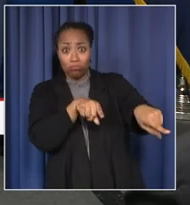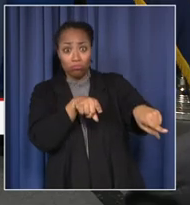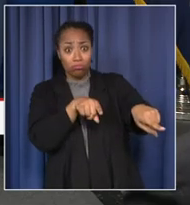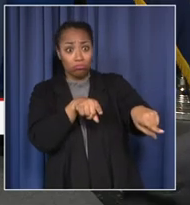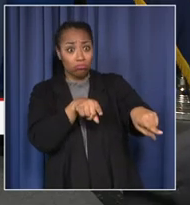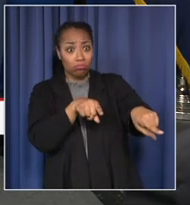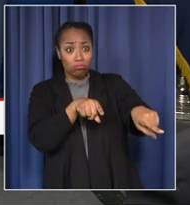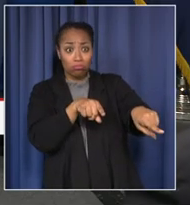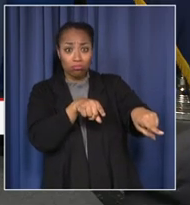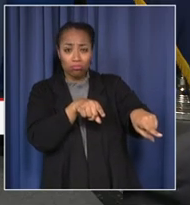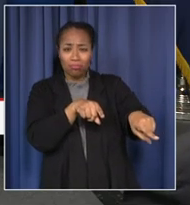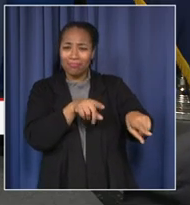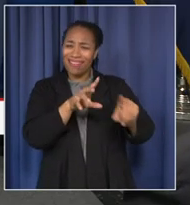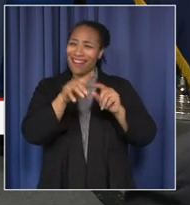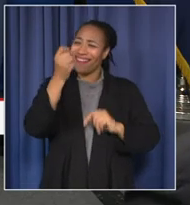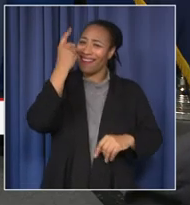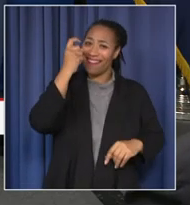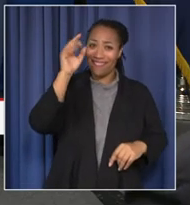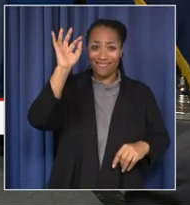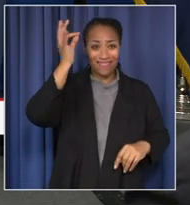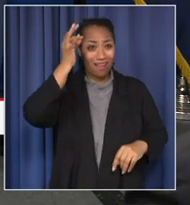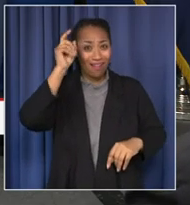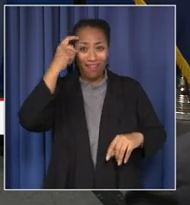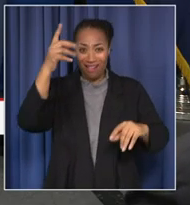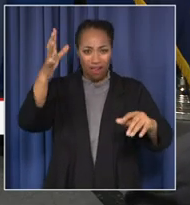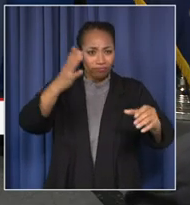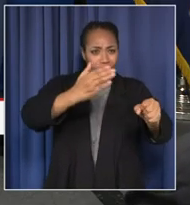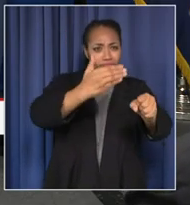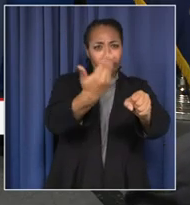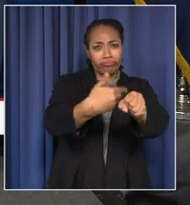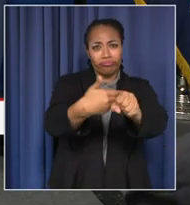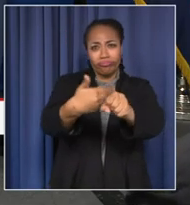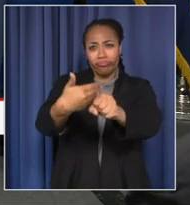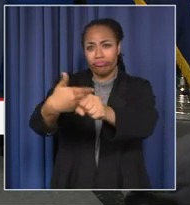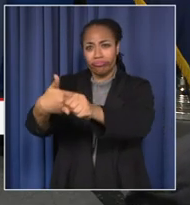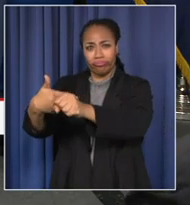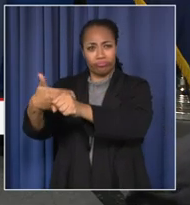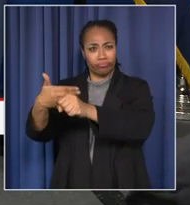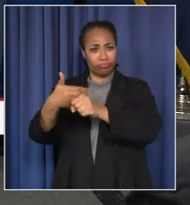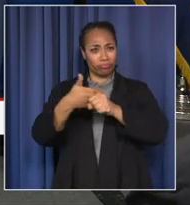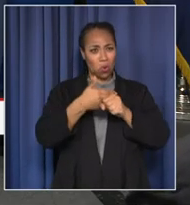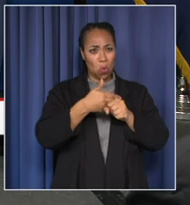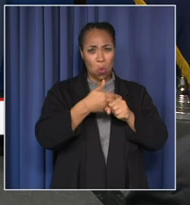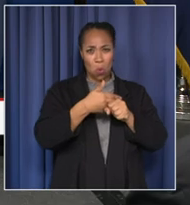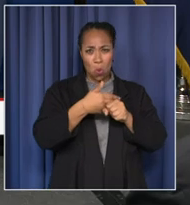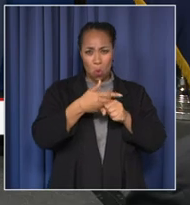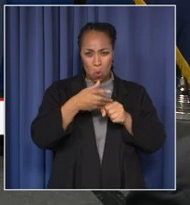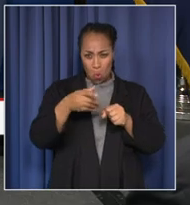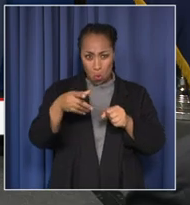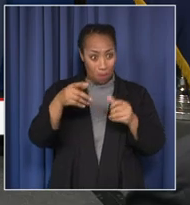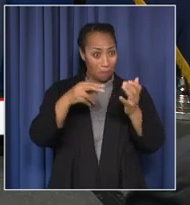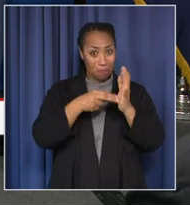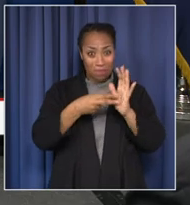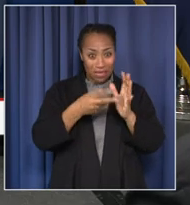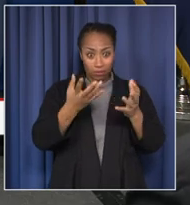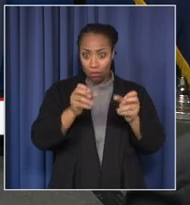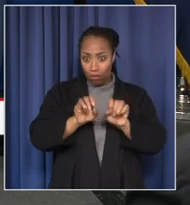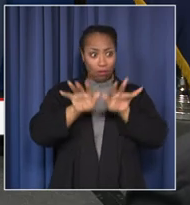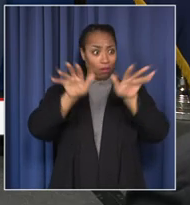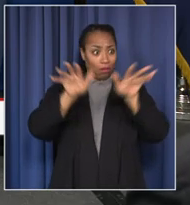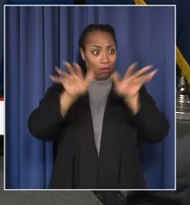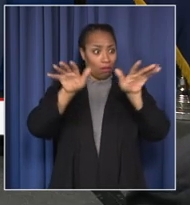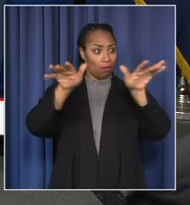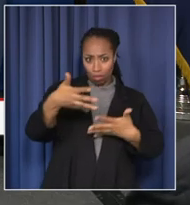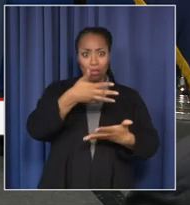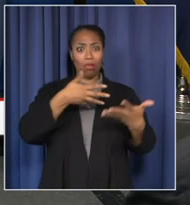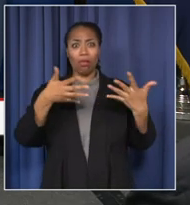on Americans in all 50 states in Washington, D.C. And the federal government does have a role in